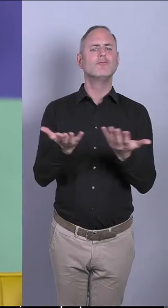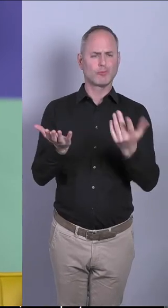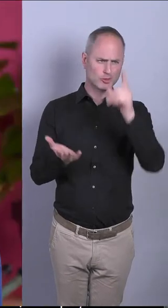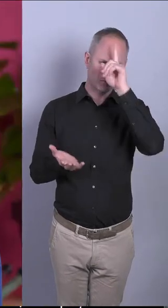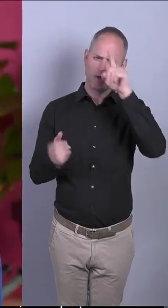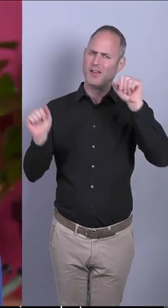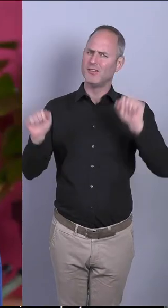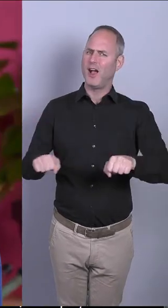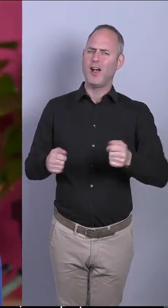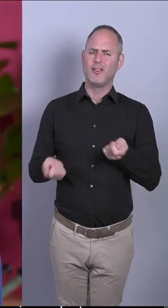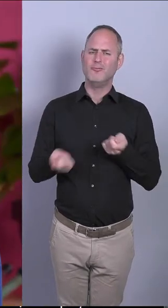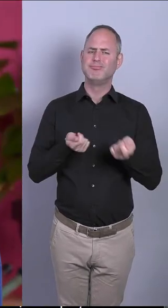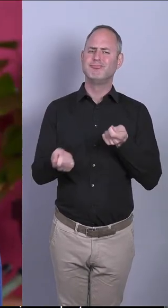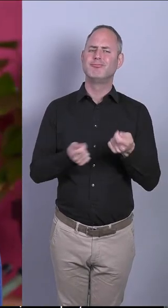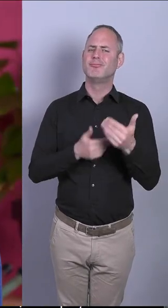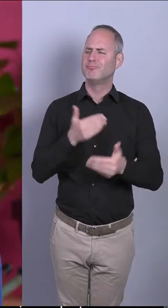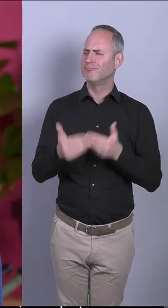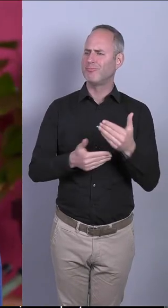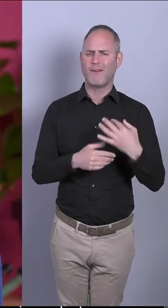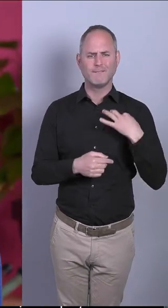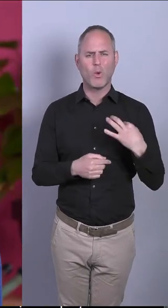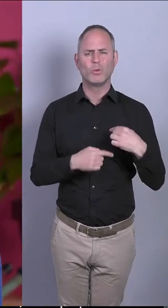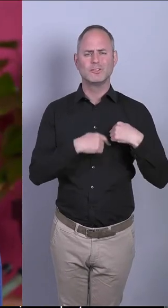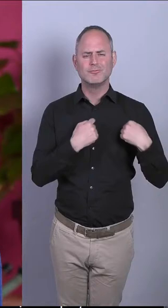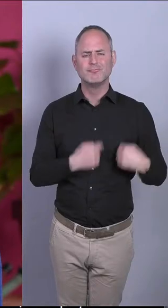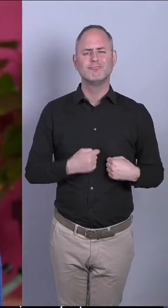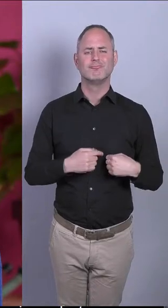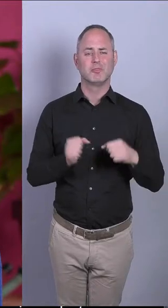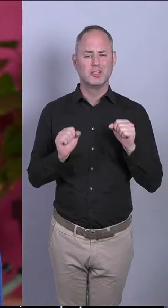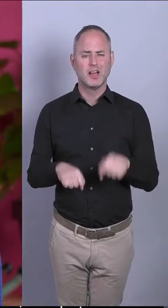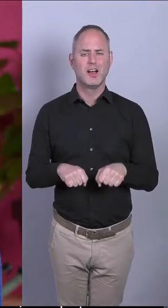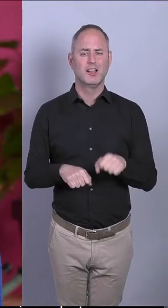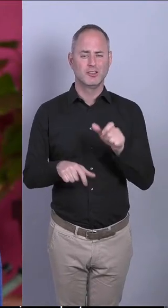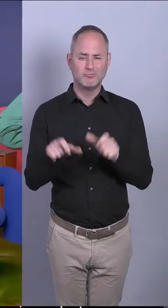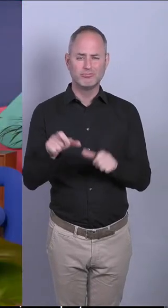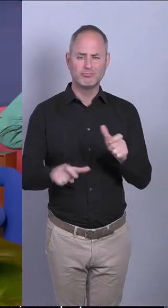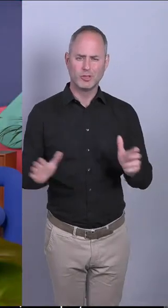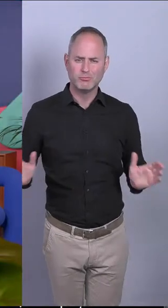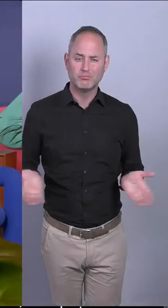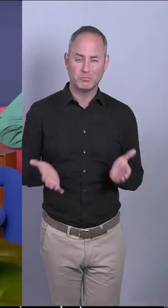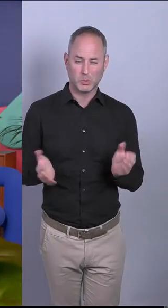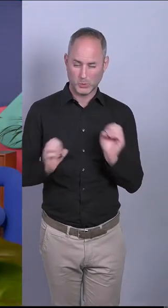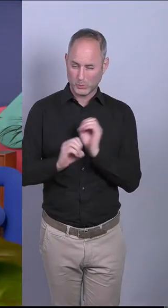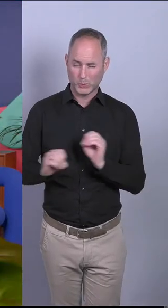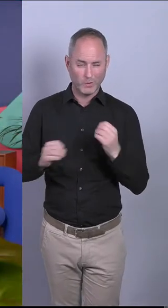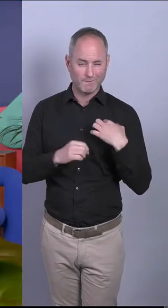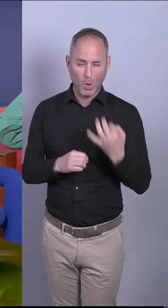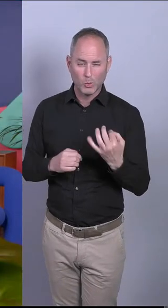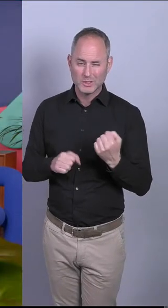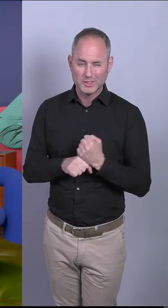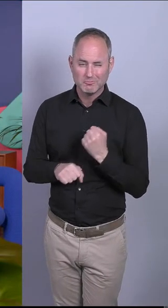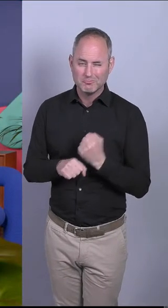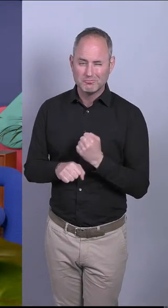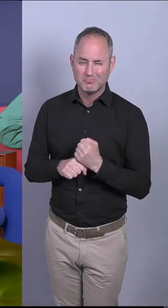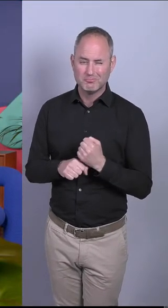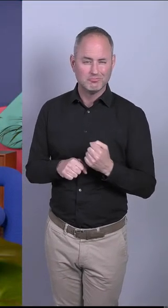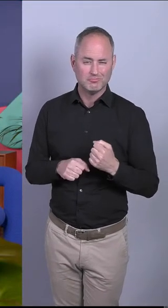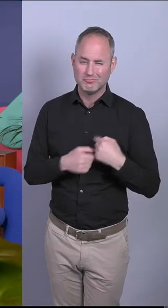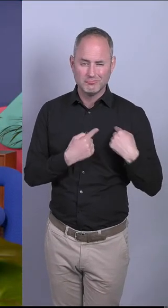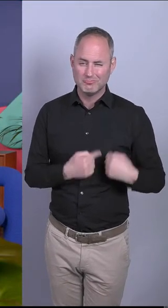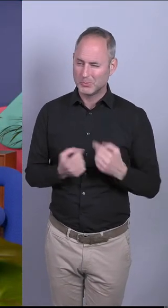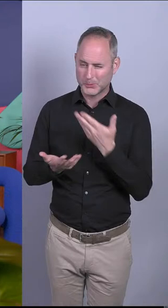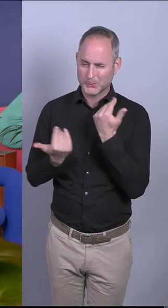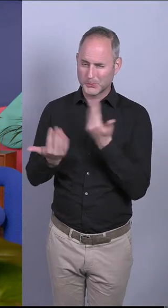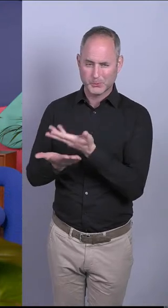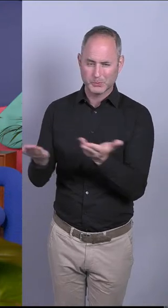sporting events, and the World Games are an absolute super event, and it wouldn't work without volunteers. It's our job to